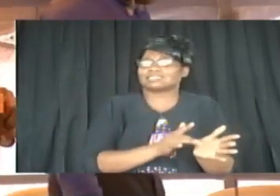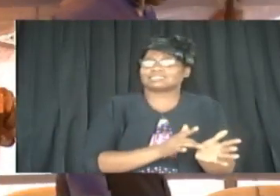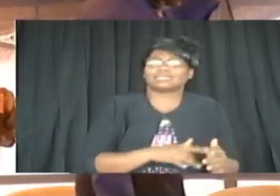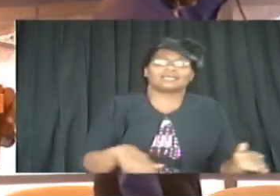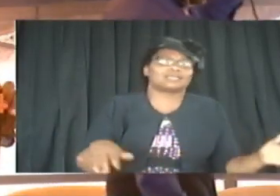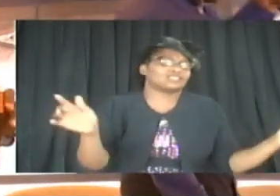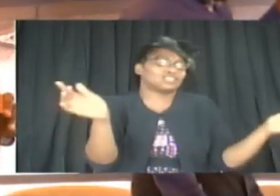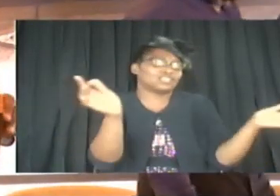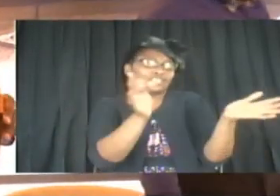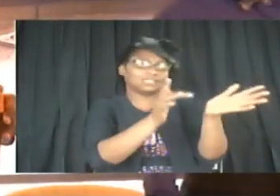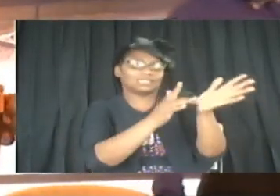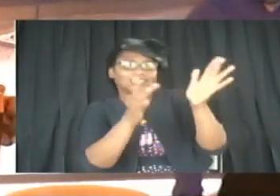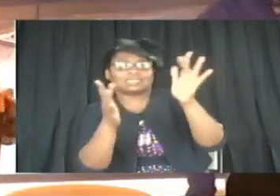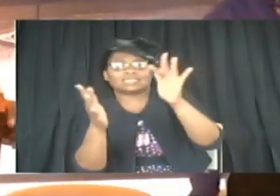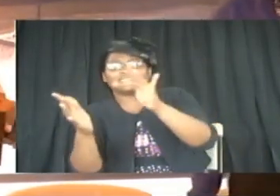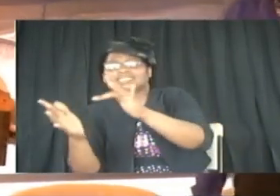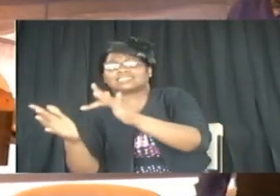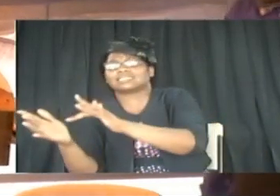Jesus.